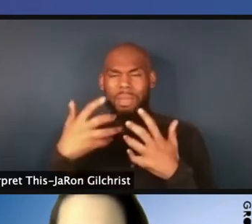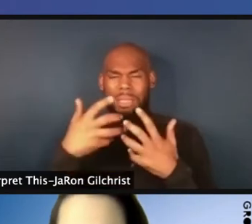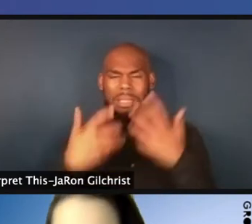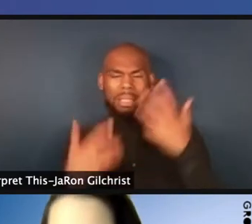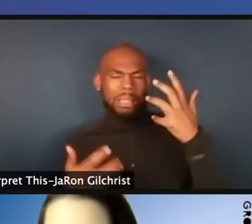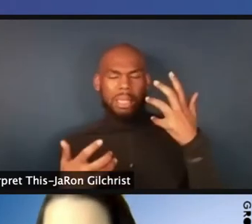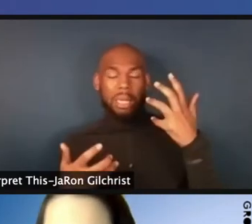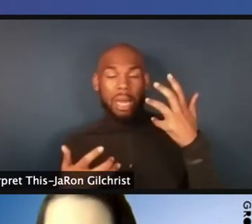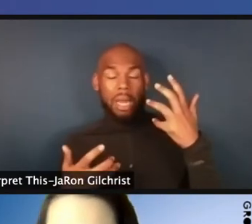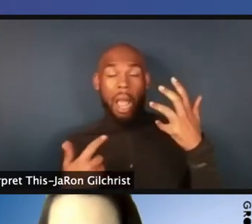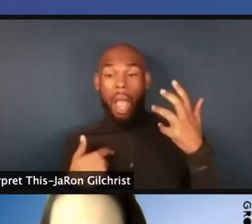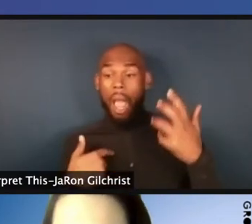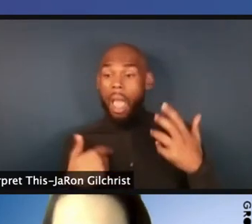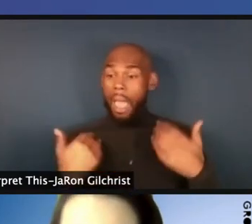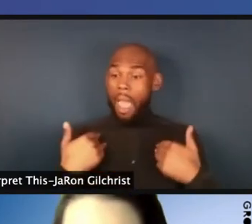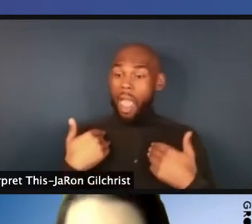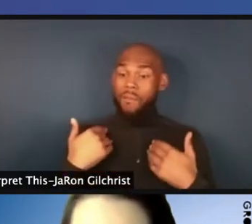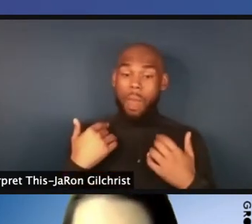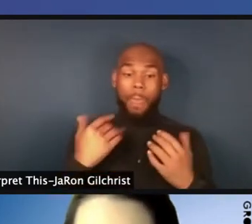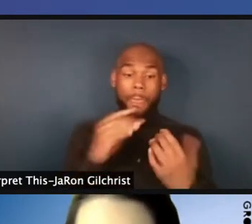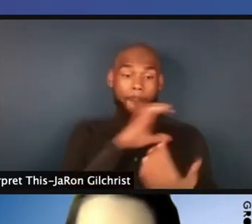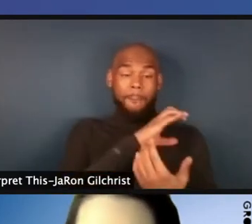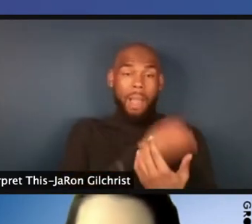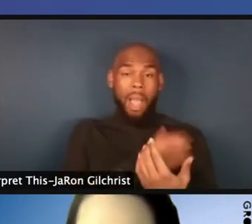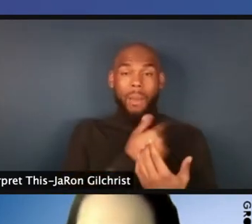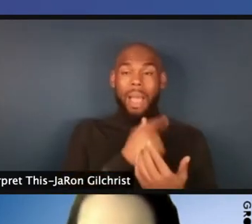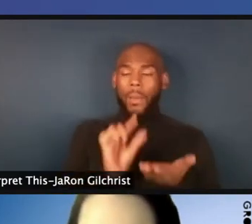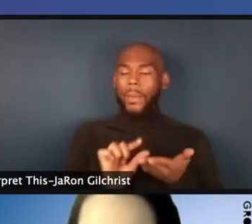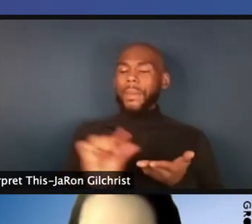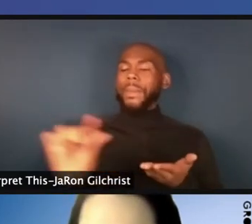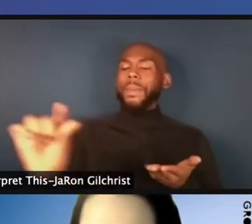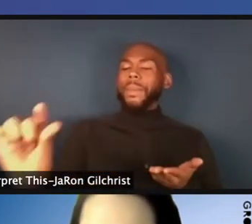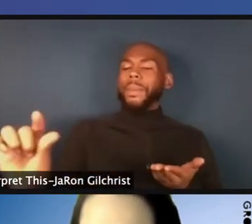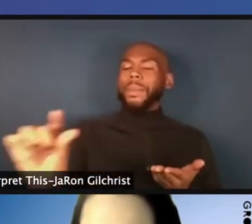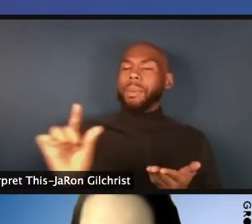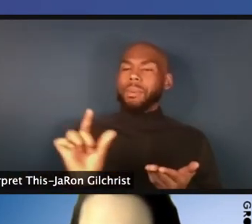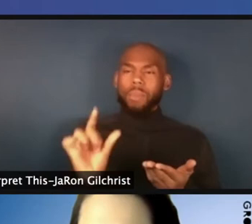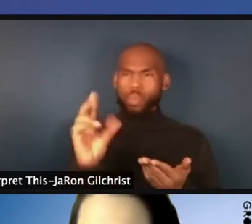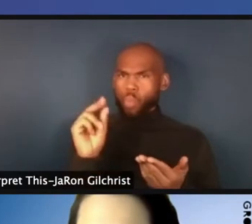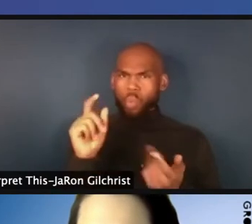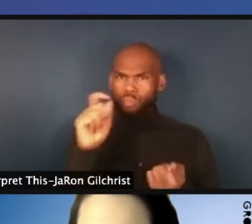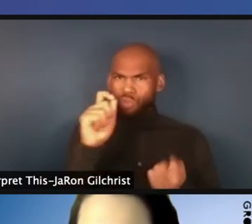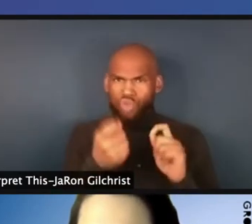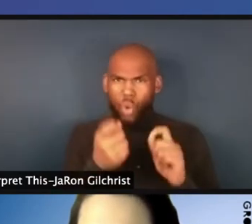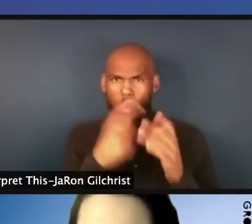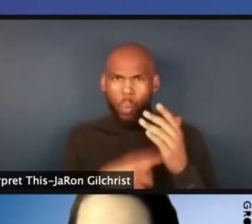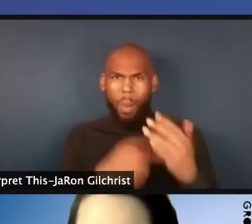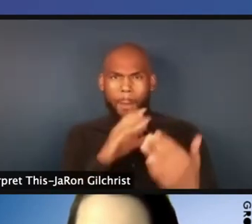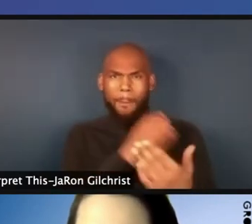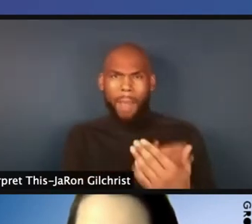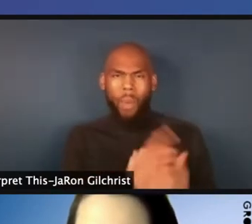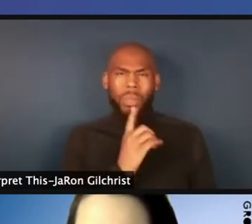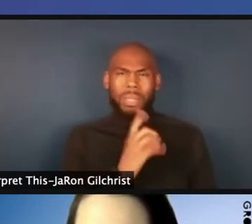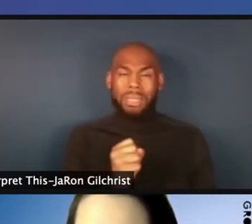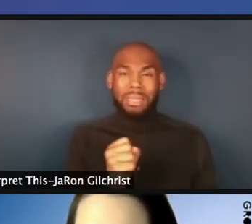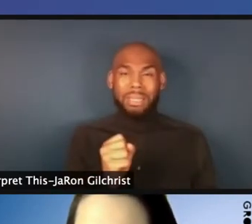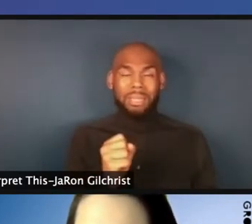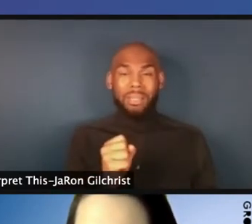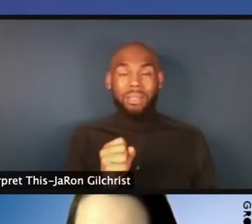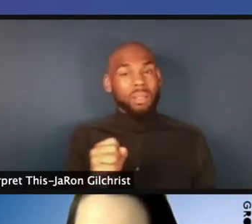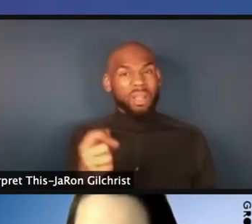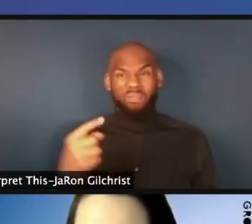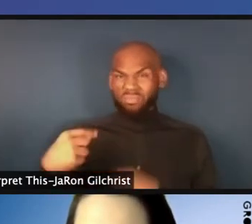to keep some. No, we're completely reframing about what power is. Mm. Because power is not a commodity. Power is something that existed long before white